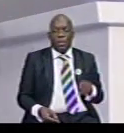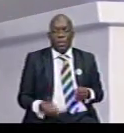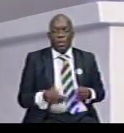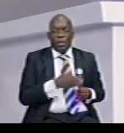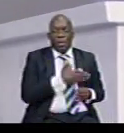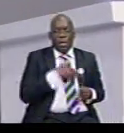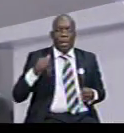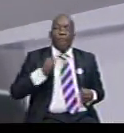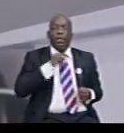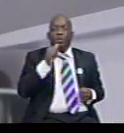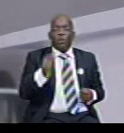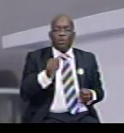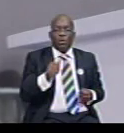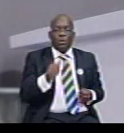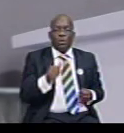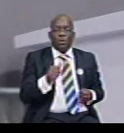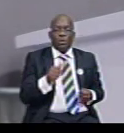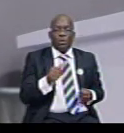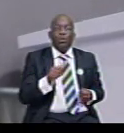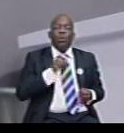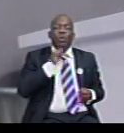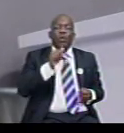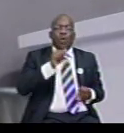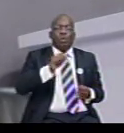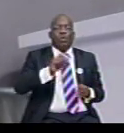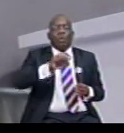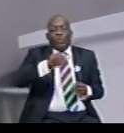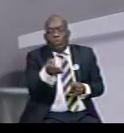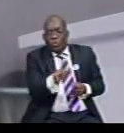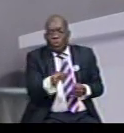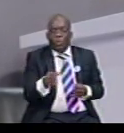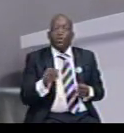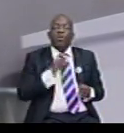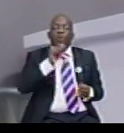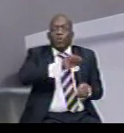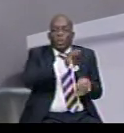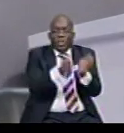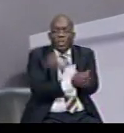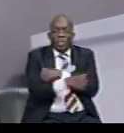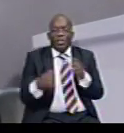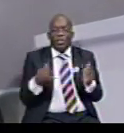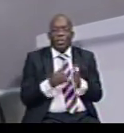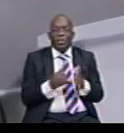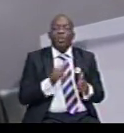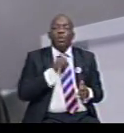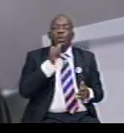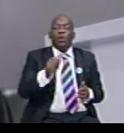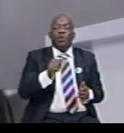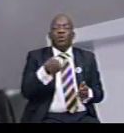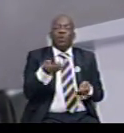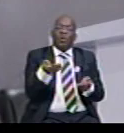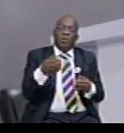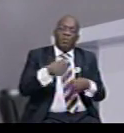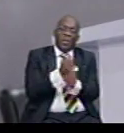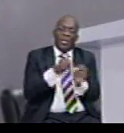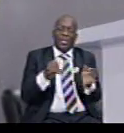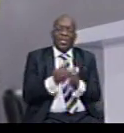not quoting it and not modifying it and not changing a little